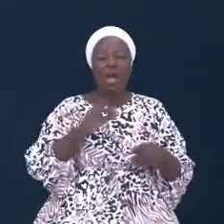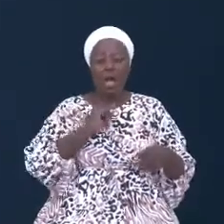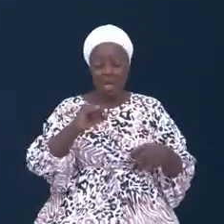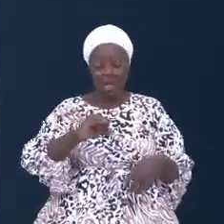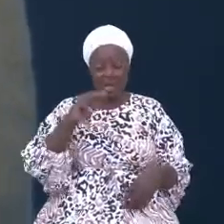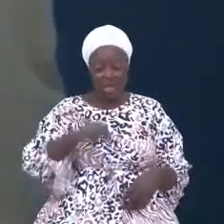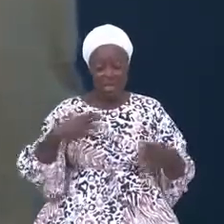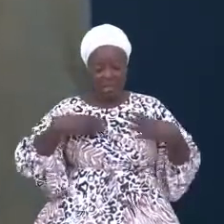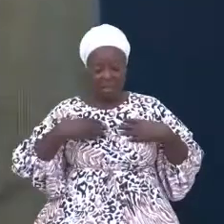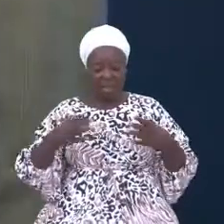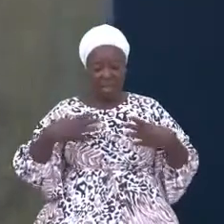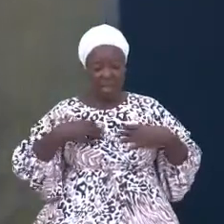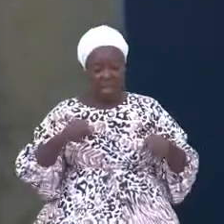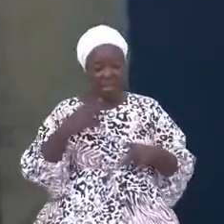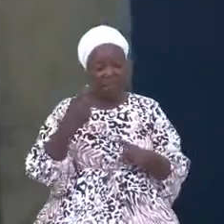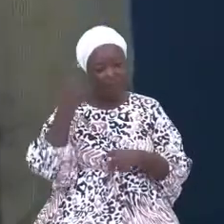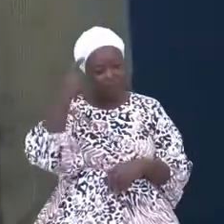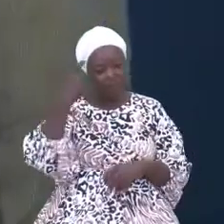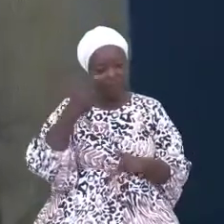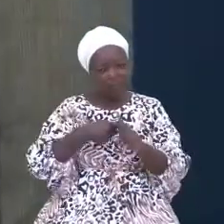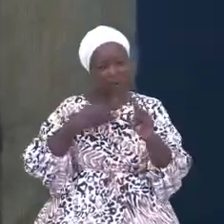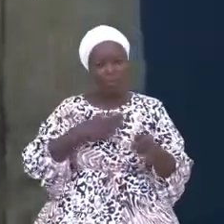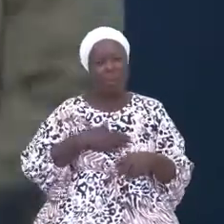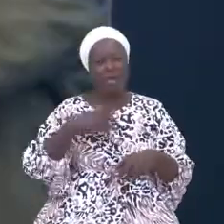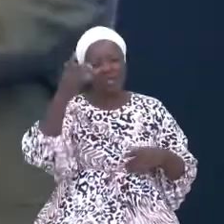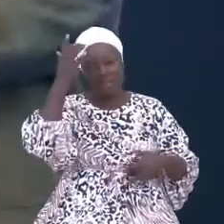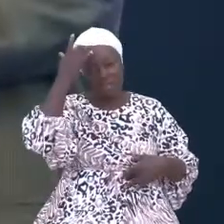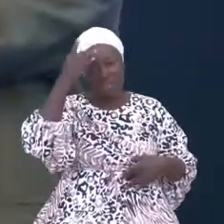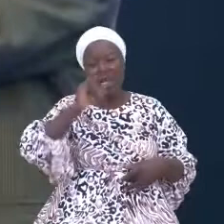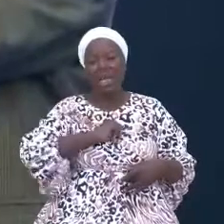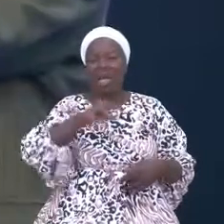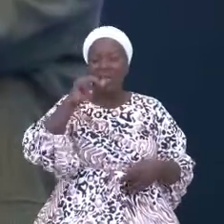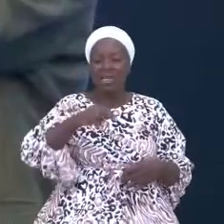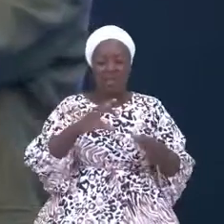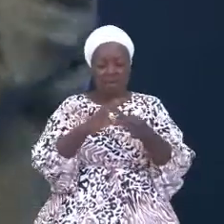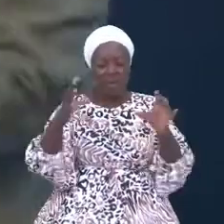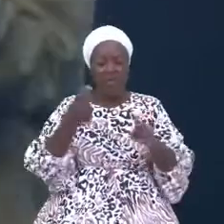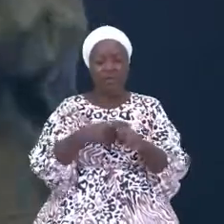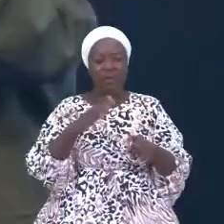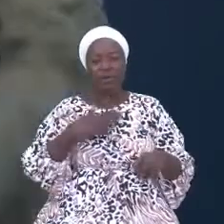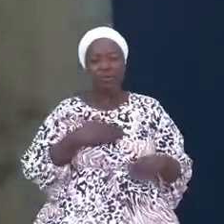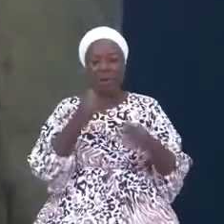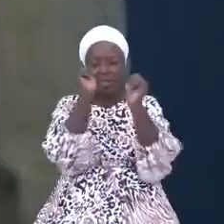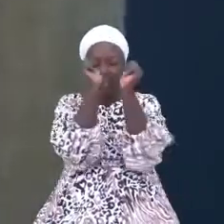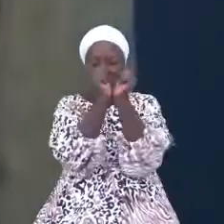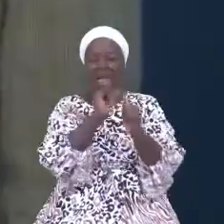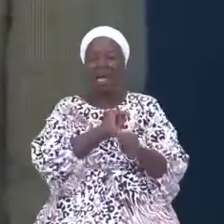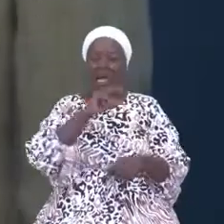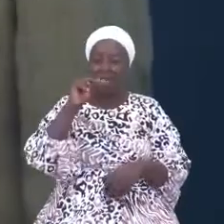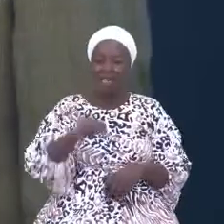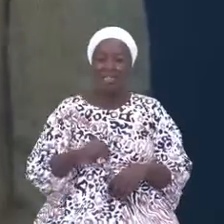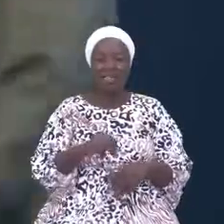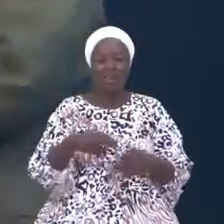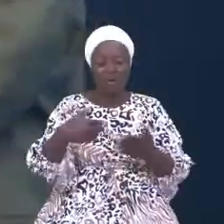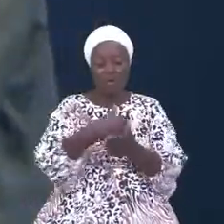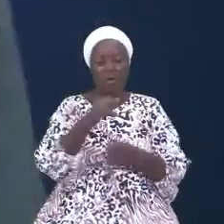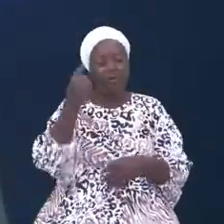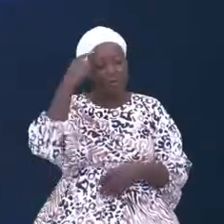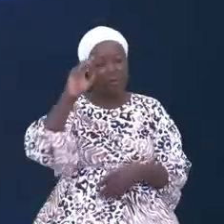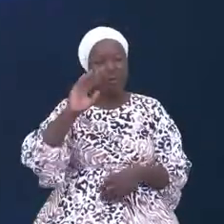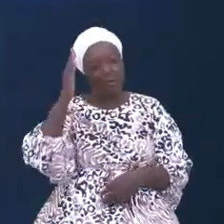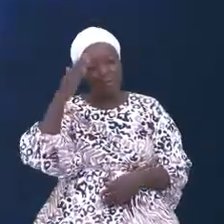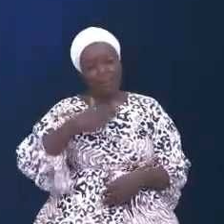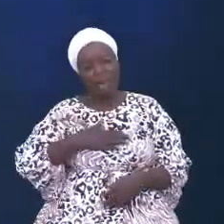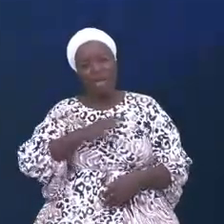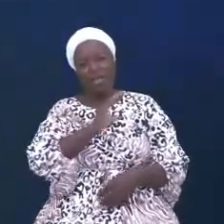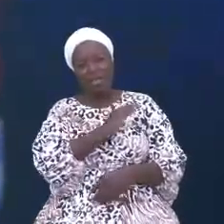need release from my slavery. I need renewal for my soul. Look